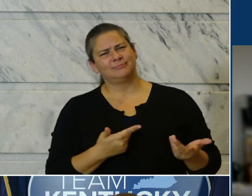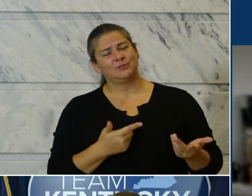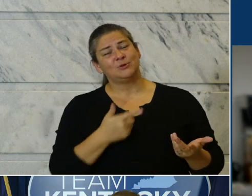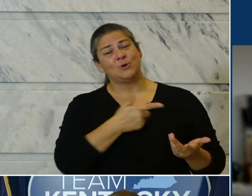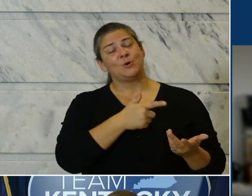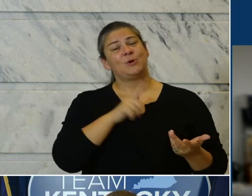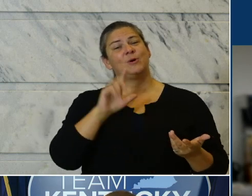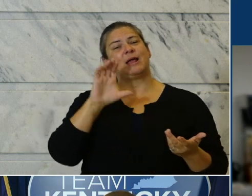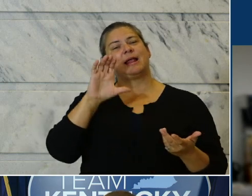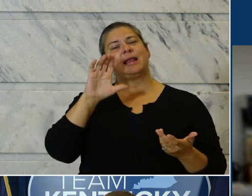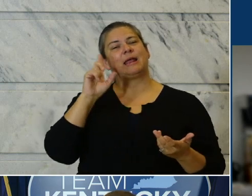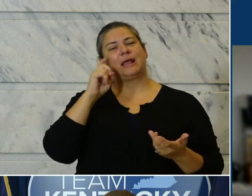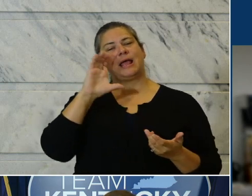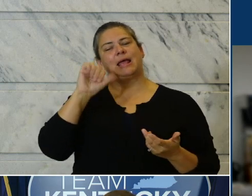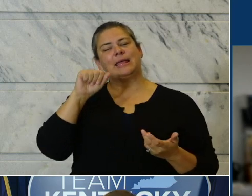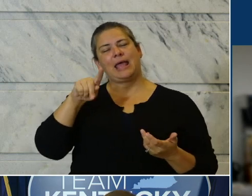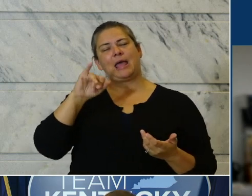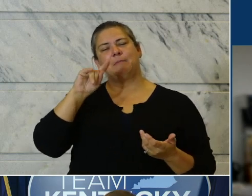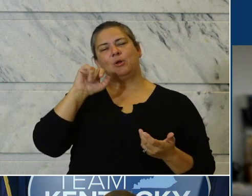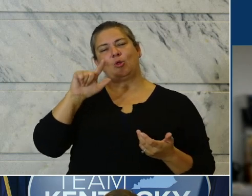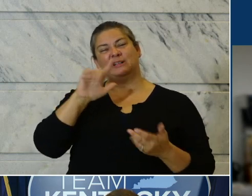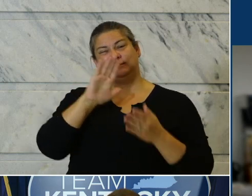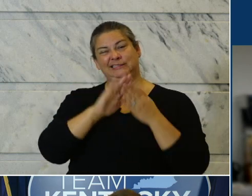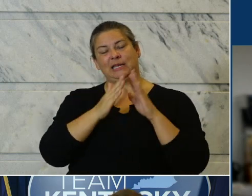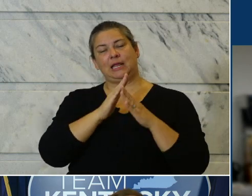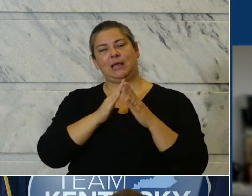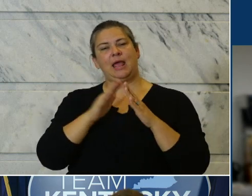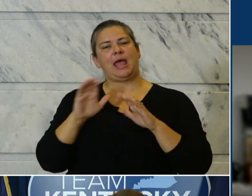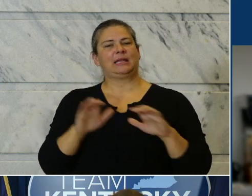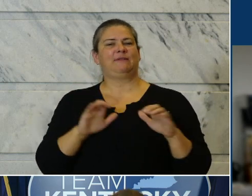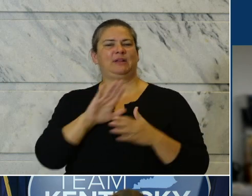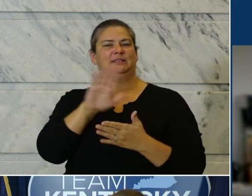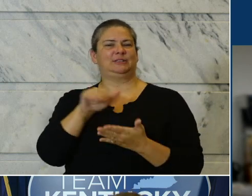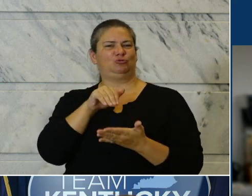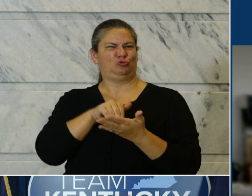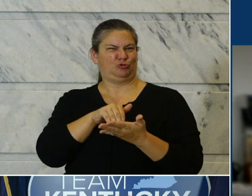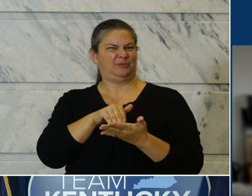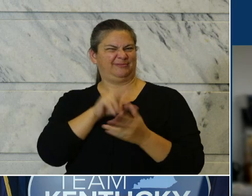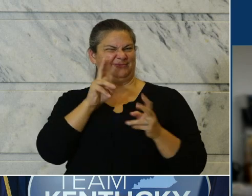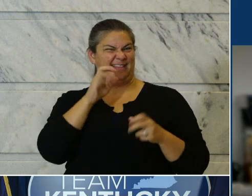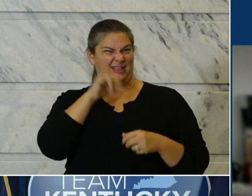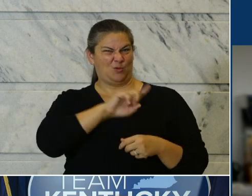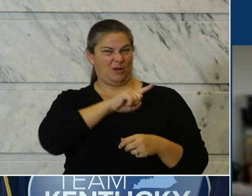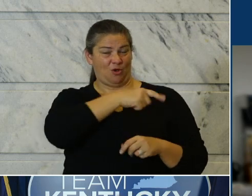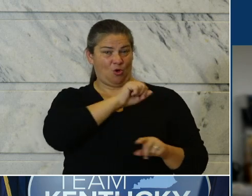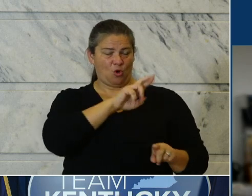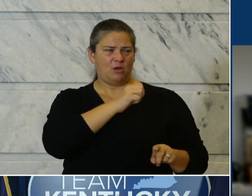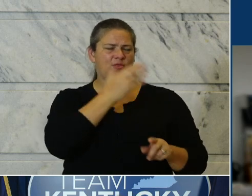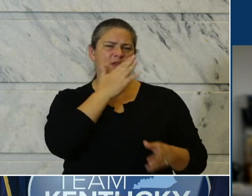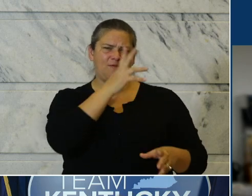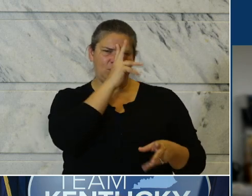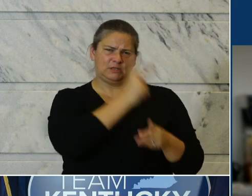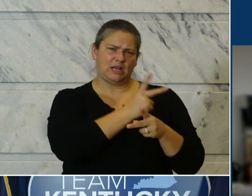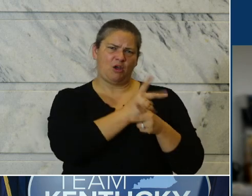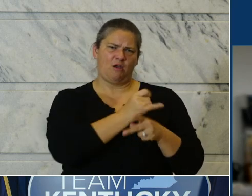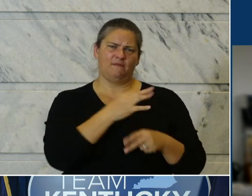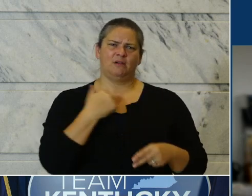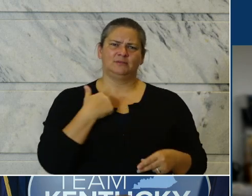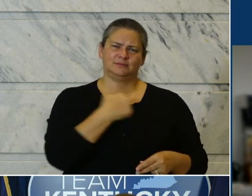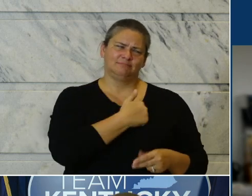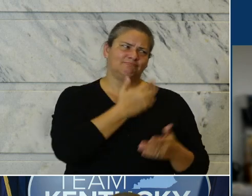City Activity Center, thank you. Thank you for caring about all of us. Thank you for helping to take care of all of